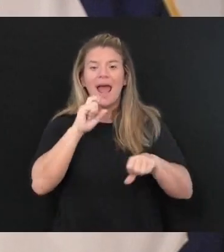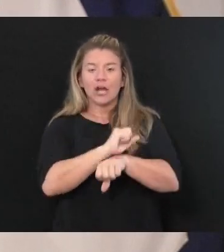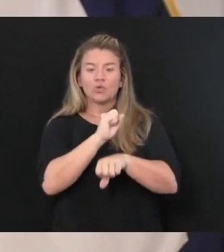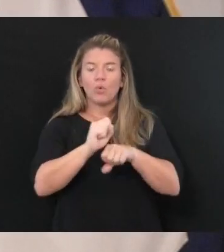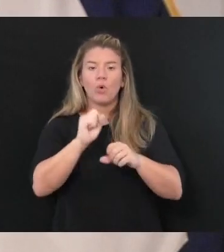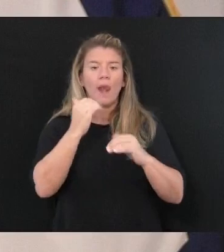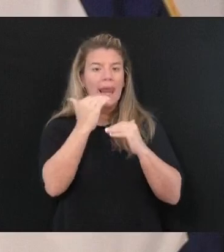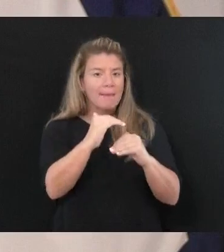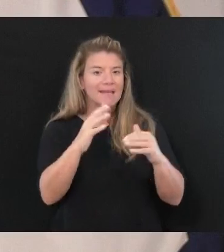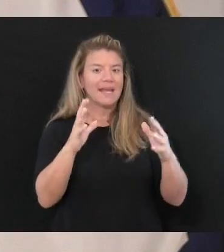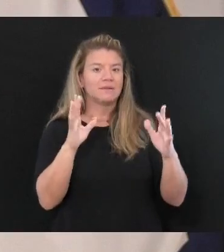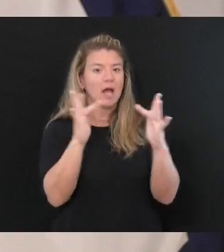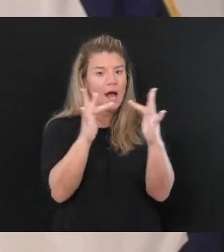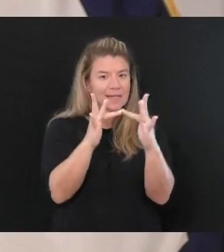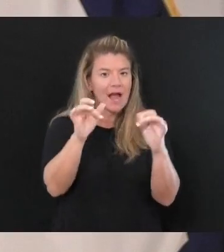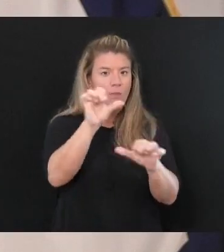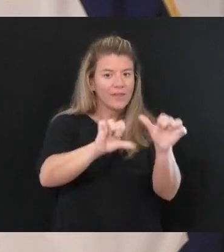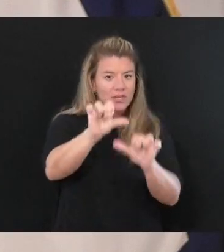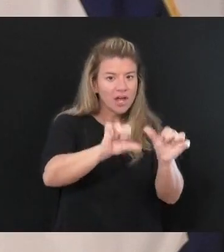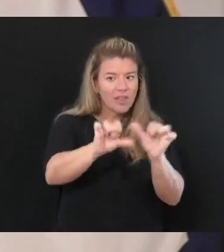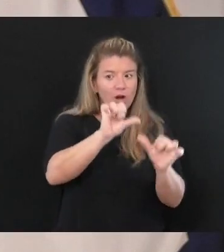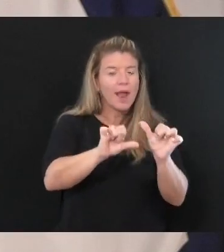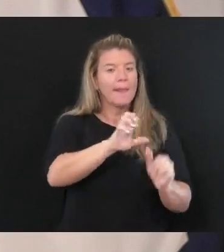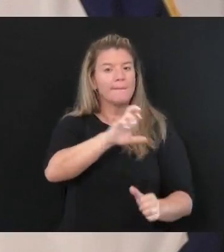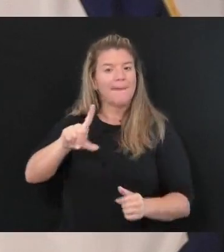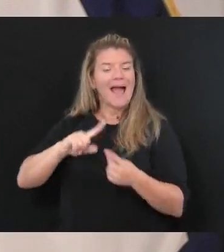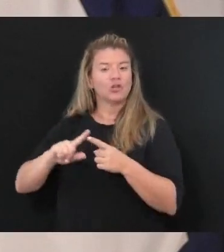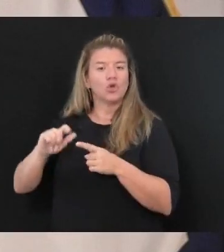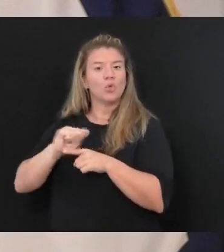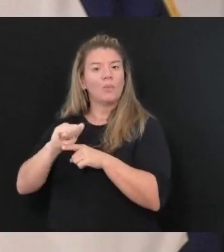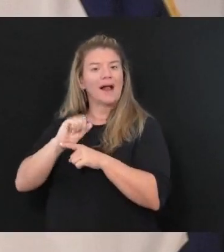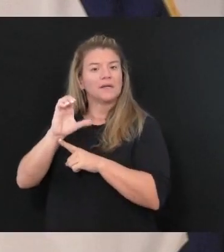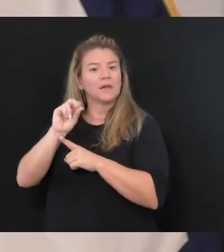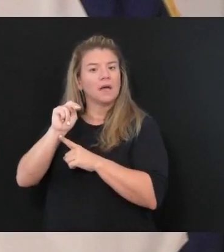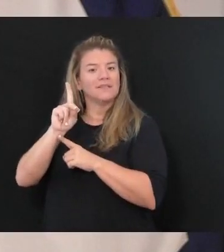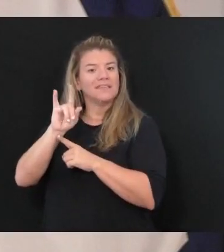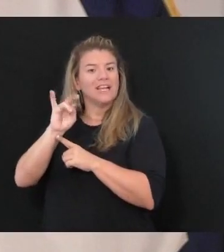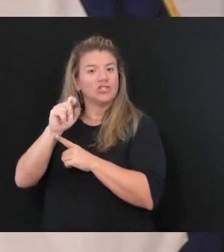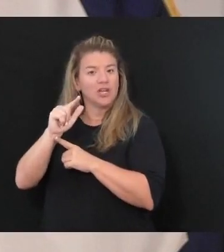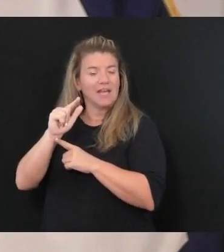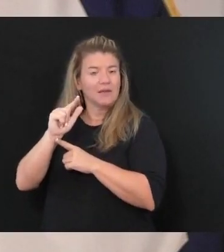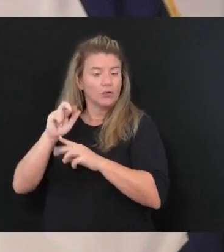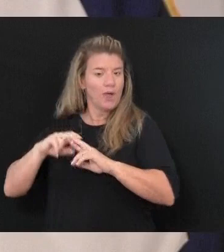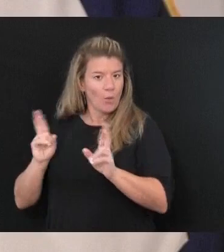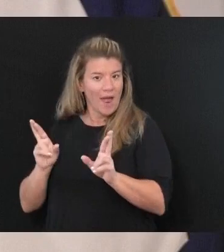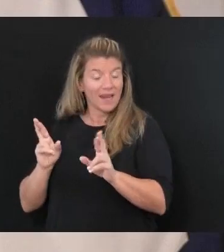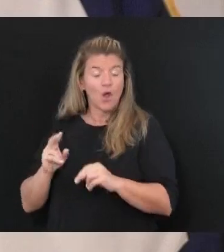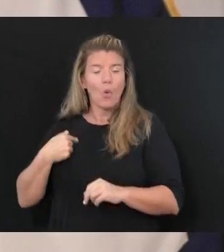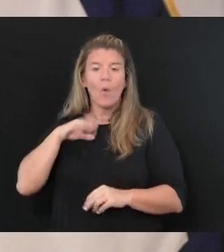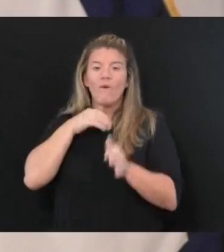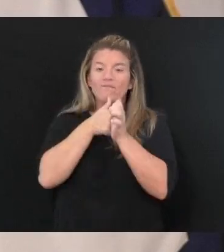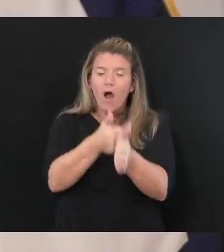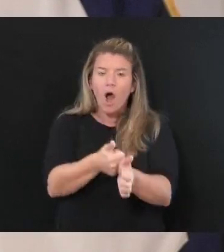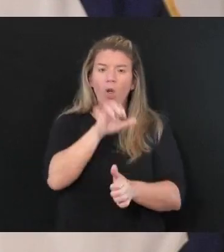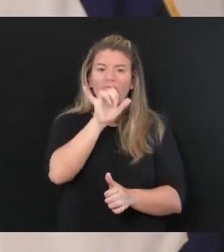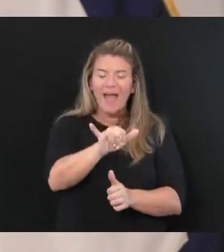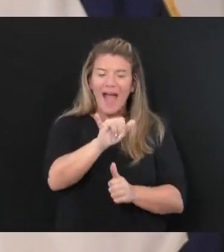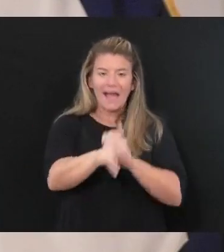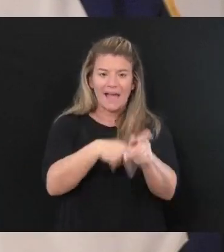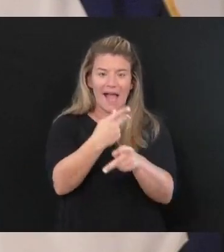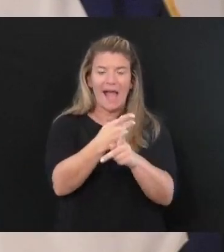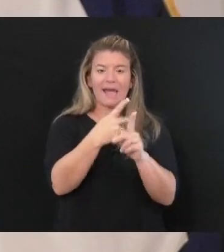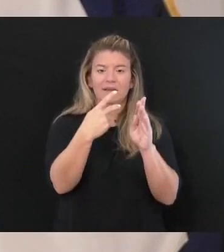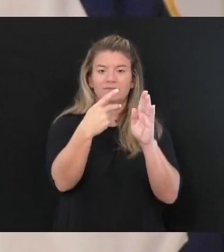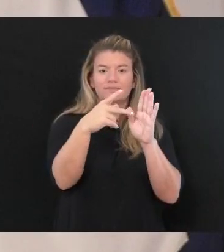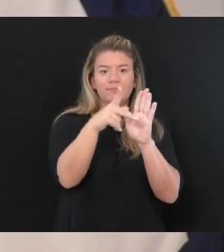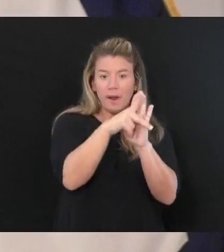one another, and then so much conditioning. So we will follow that format or some metric